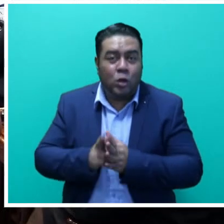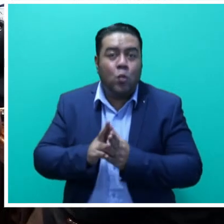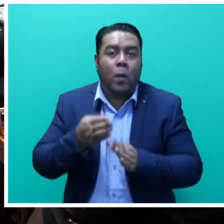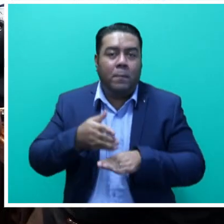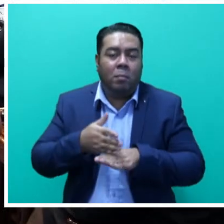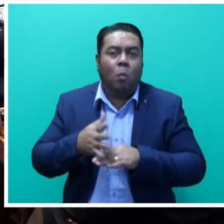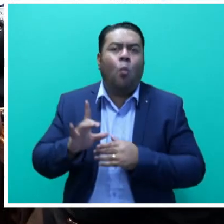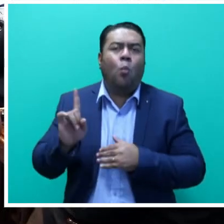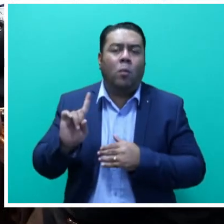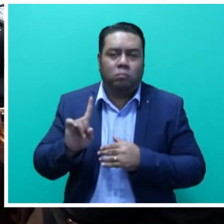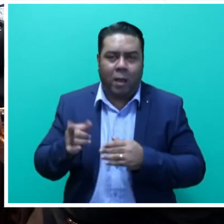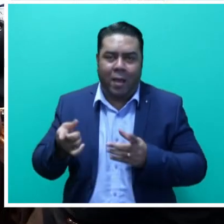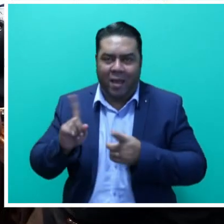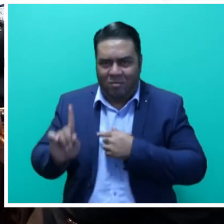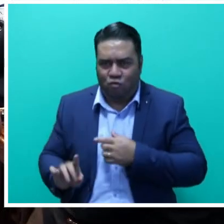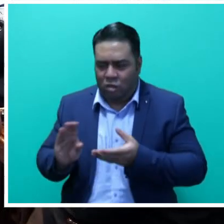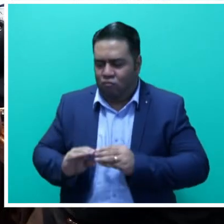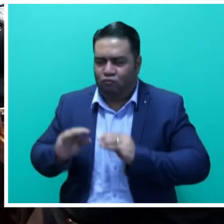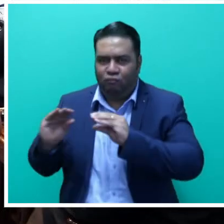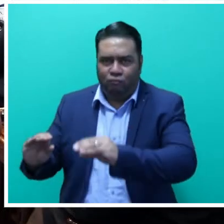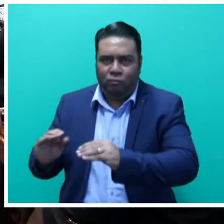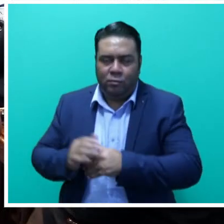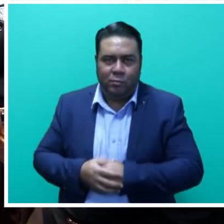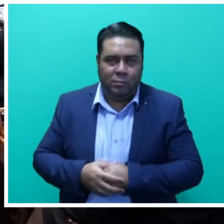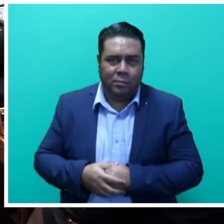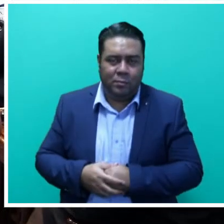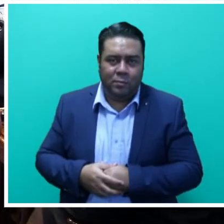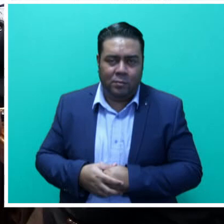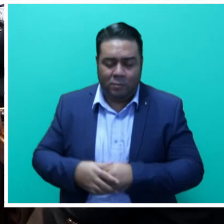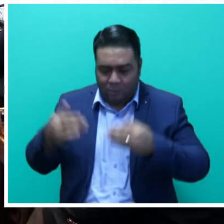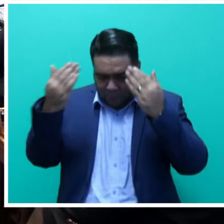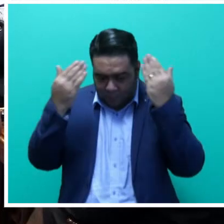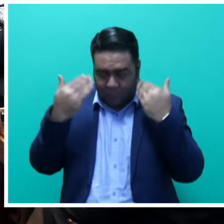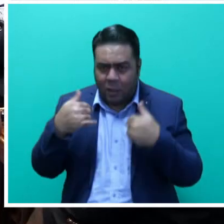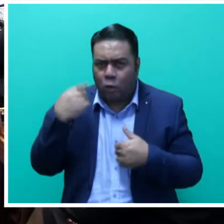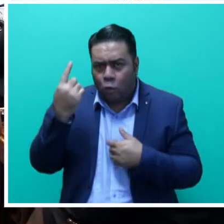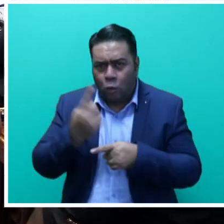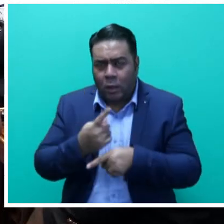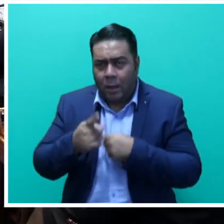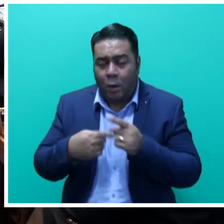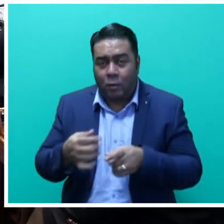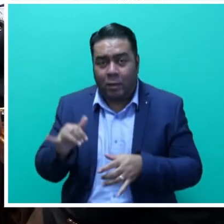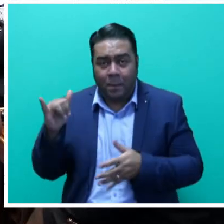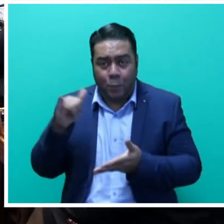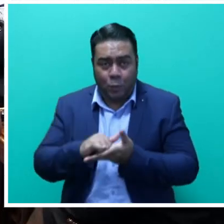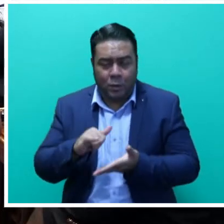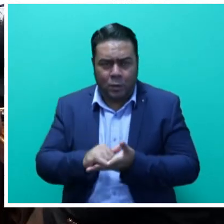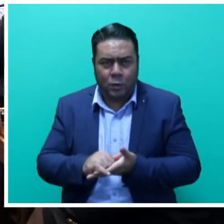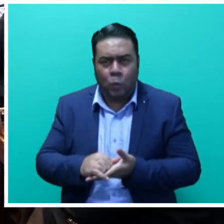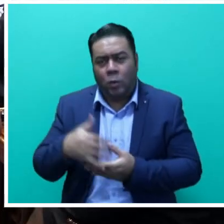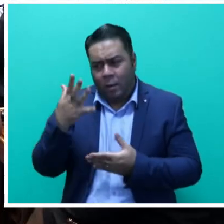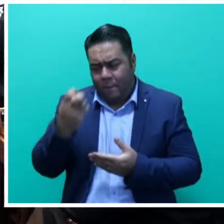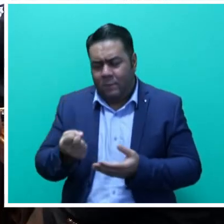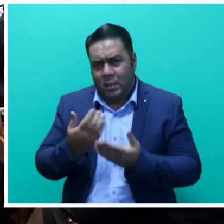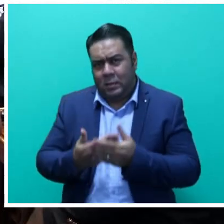investments. Mr. Speaker, sir, concerning the airports, there was a study carried